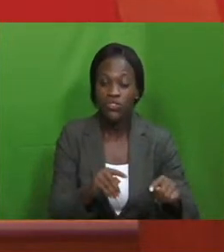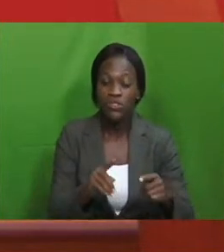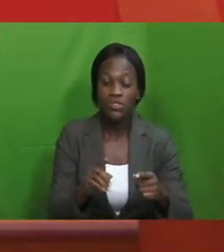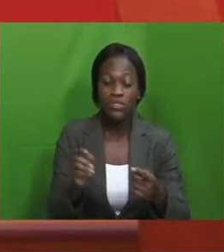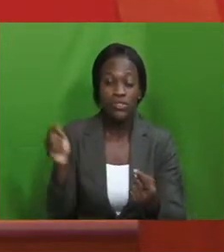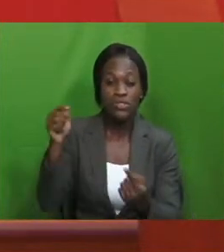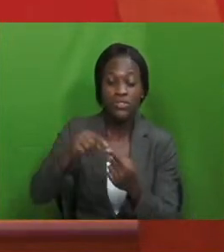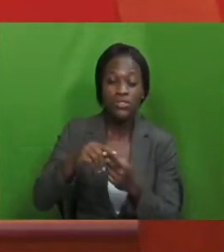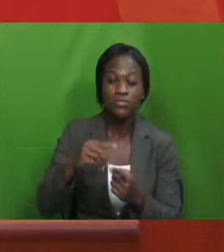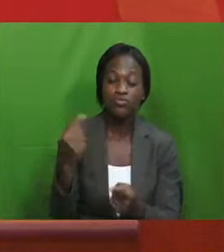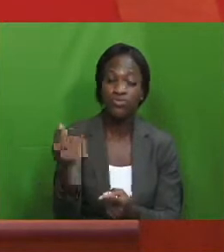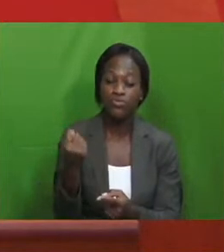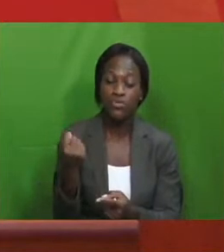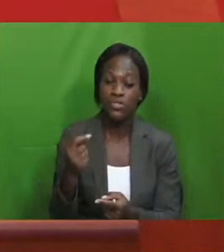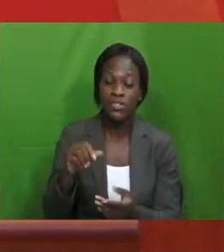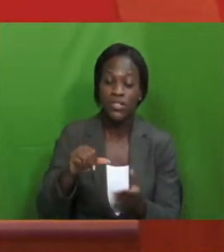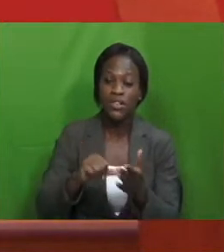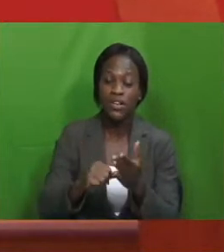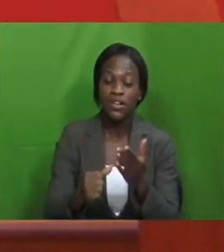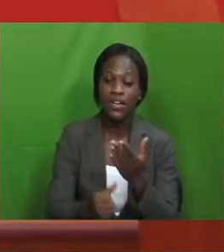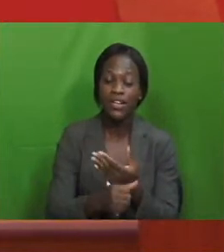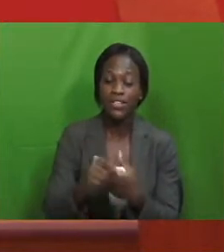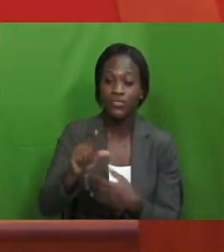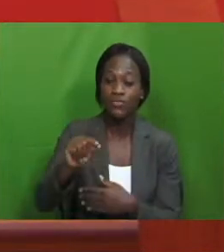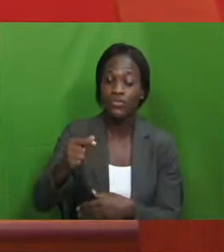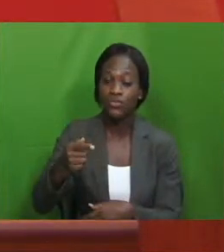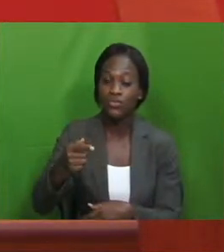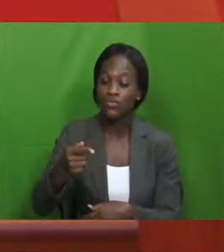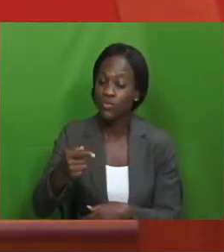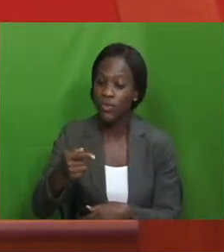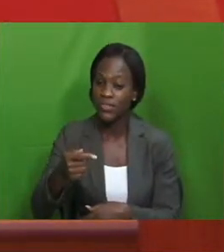2021. Concluding comments.